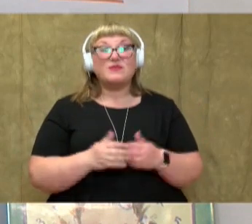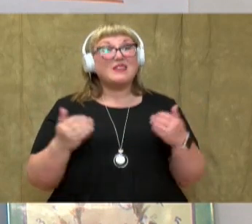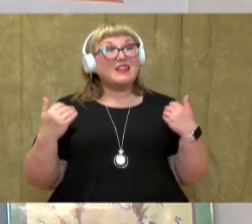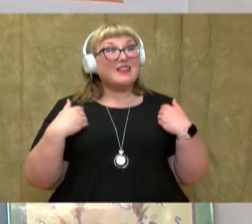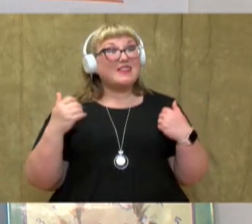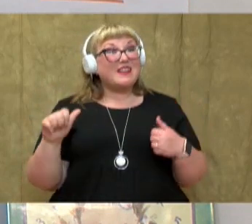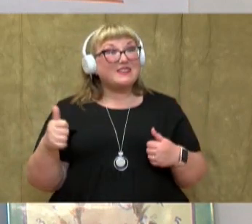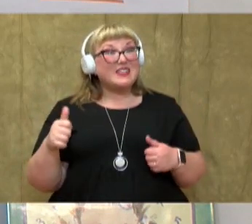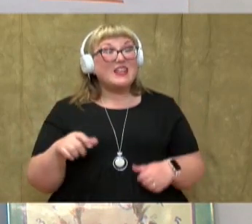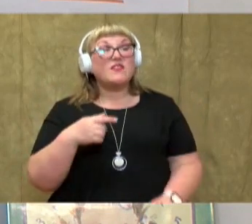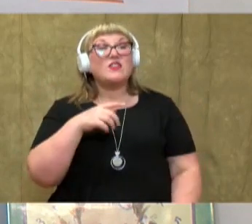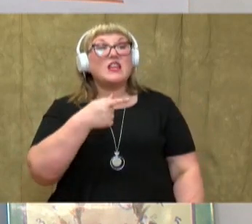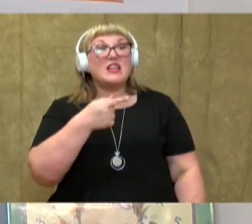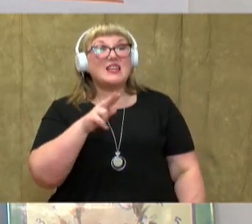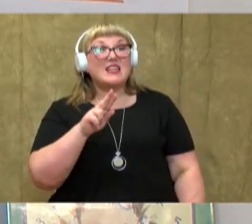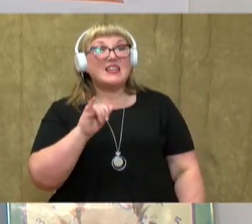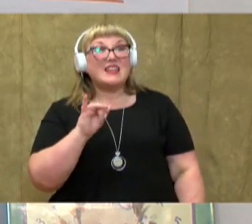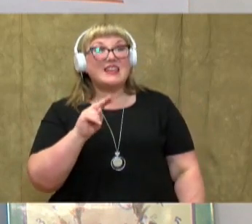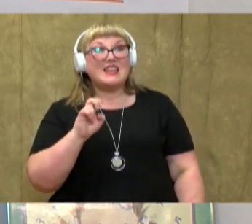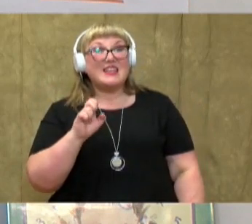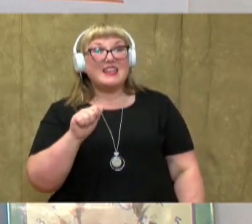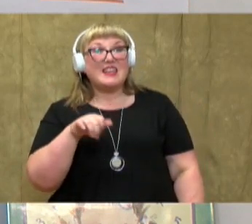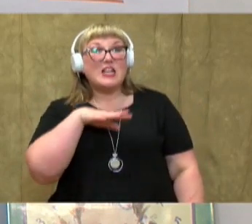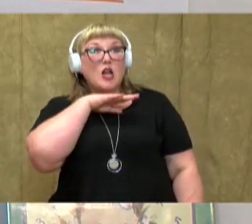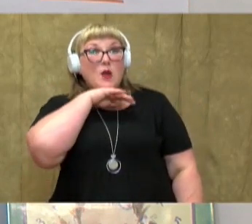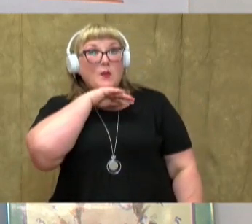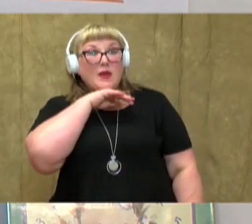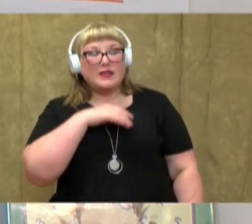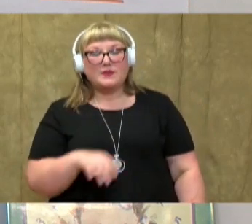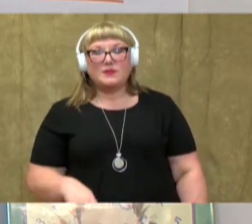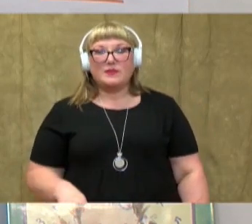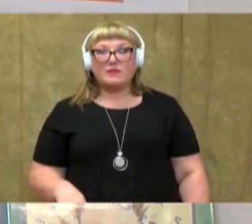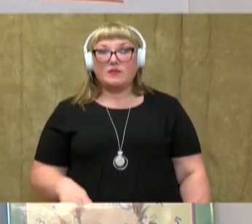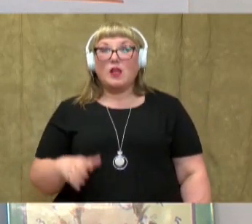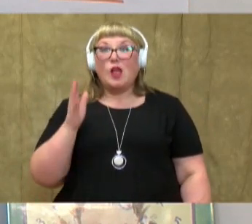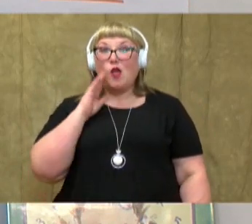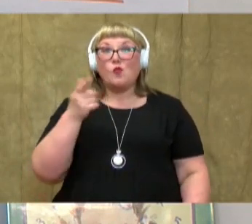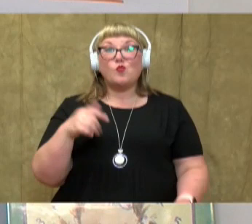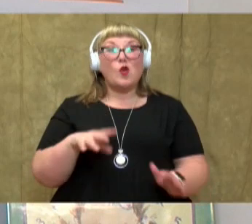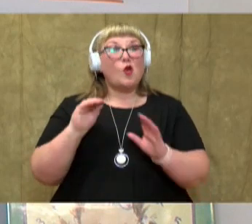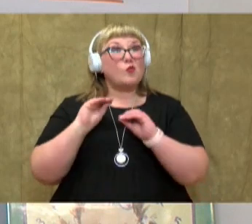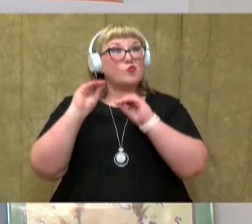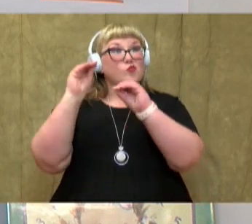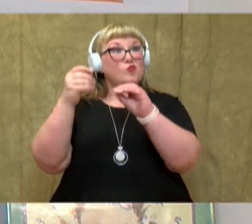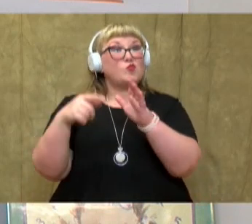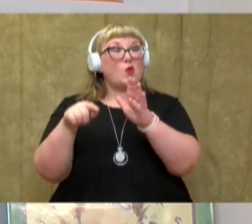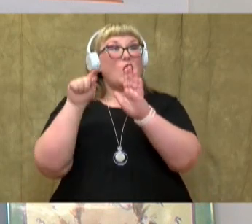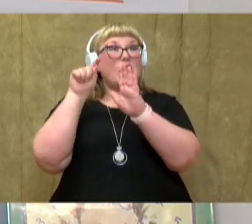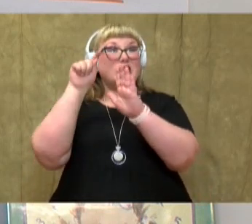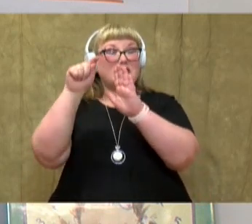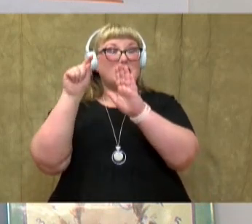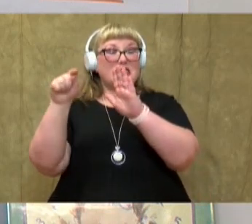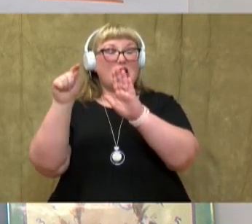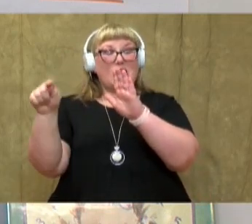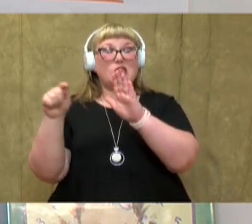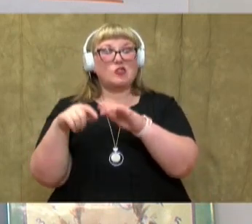have 10 guinea pigs in our blue basket. So I'm gonna put up dots to represent those guinea pigs in our 10